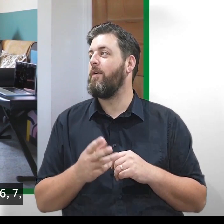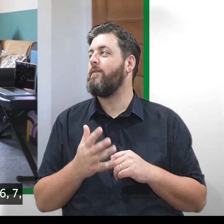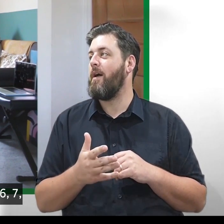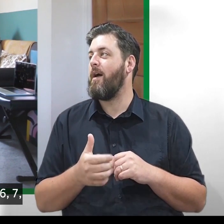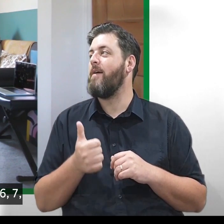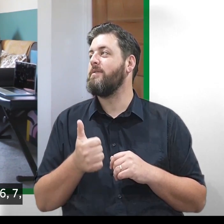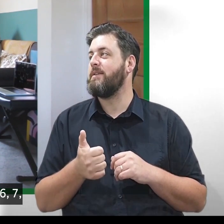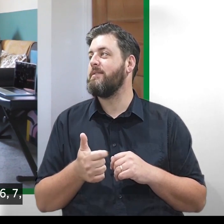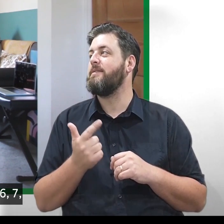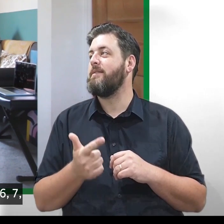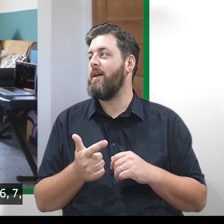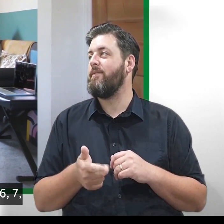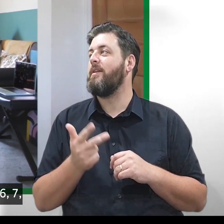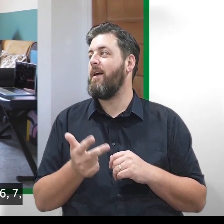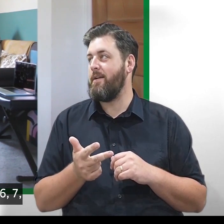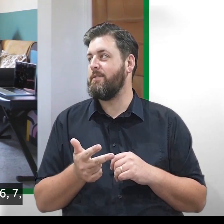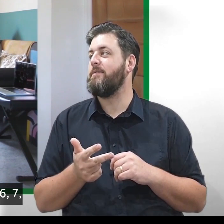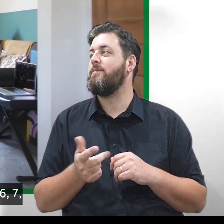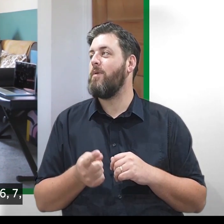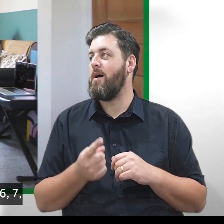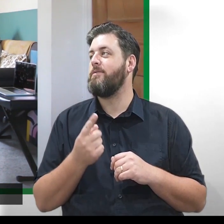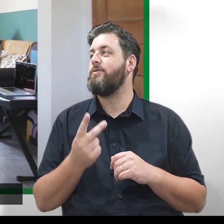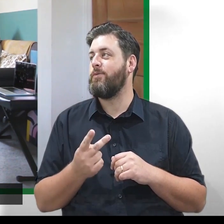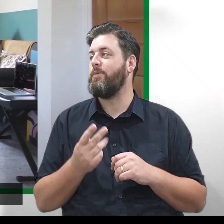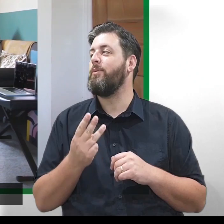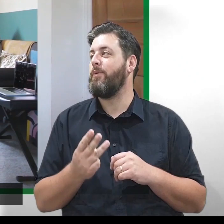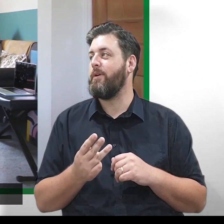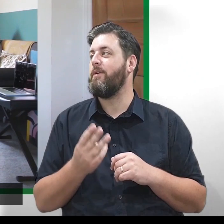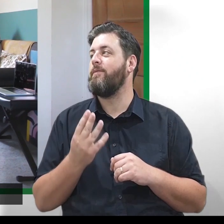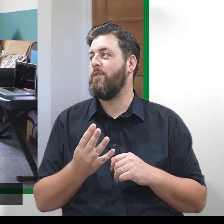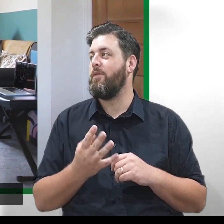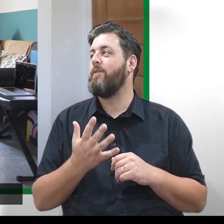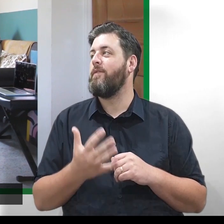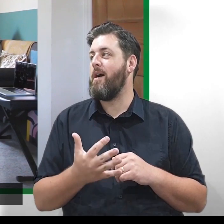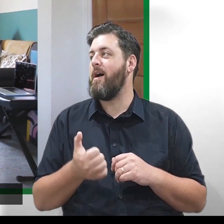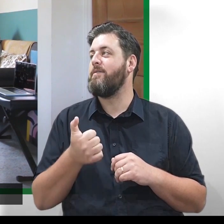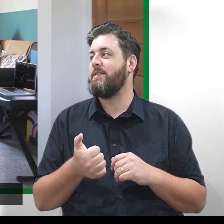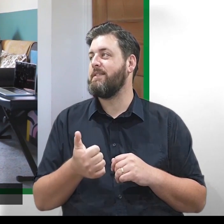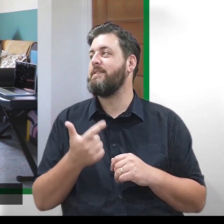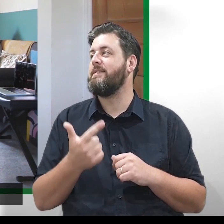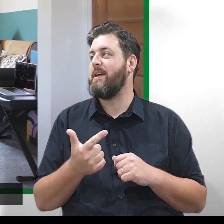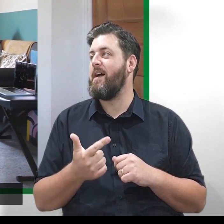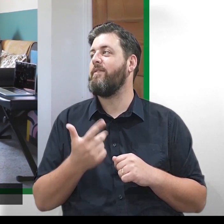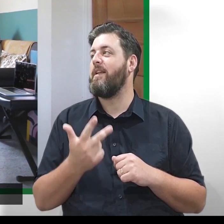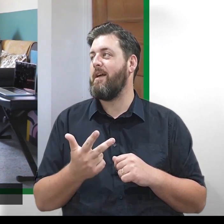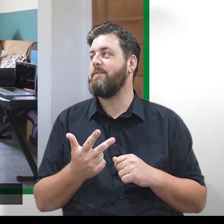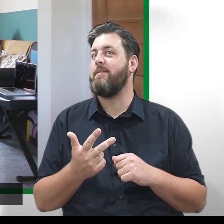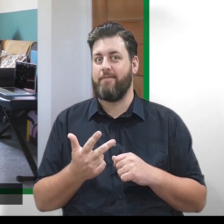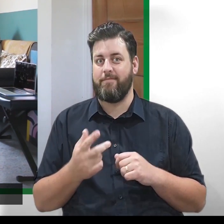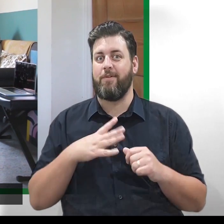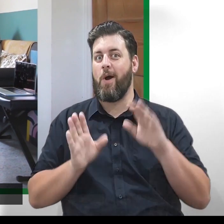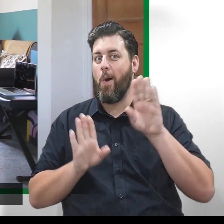2, 3, 4, 5, 6, 7, reach. 1, 2, 3, 4, 5,